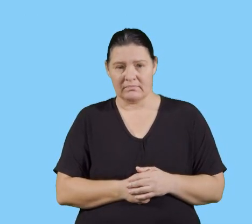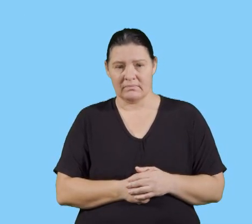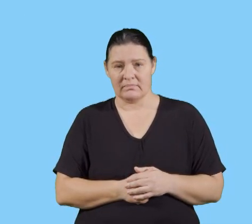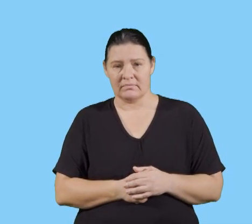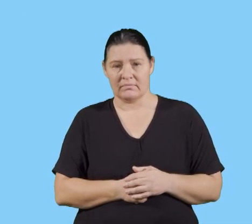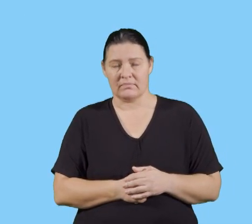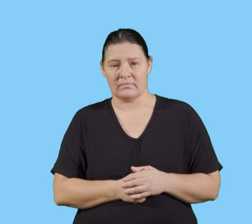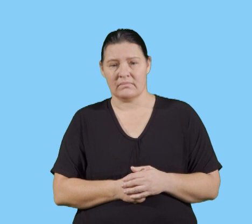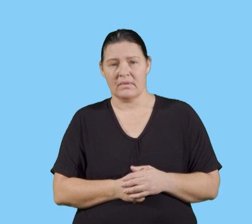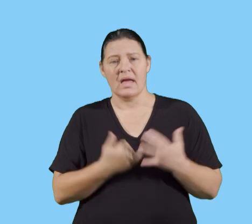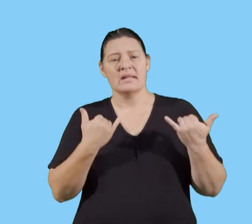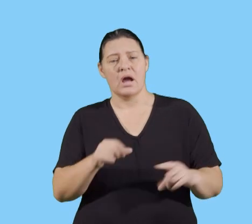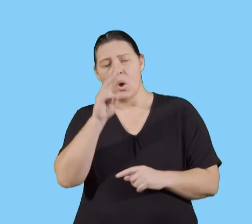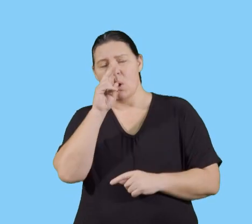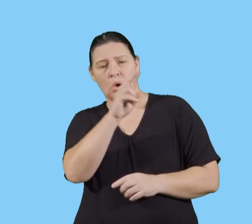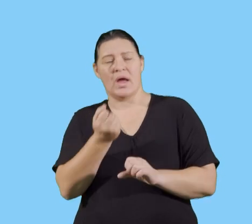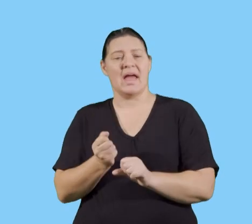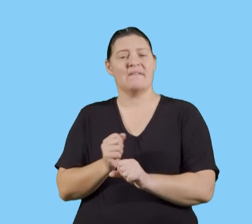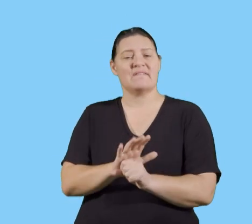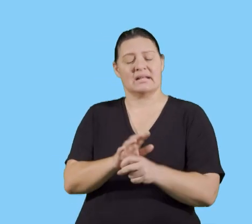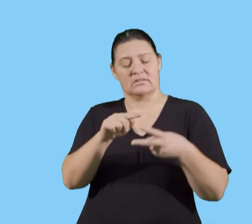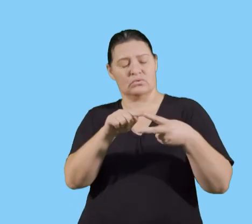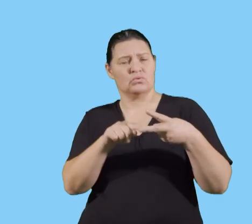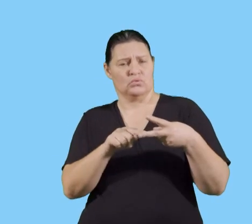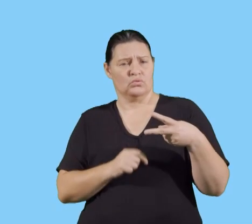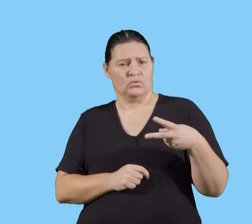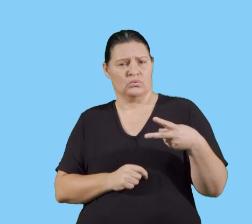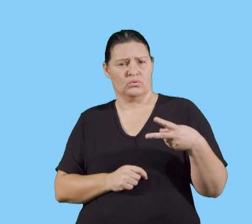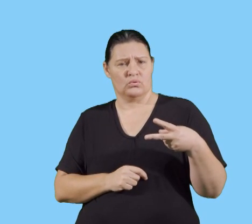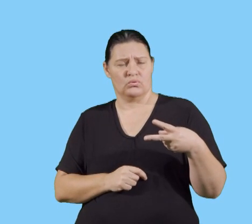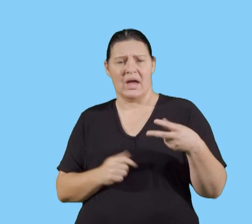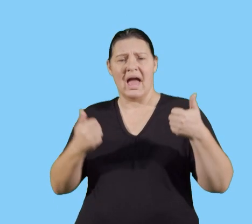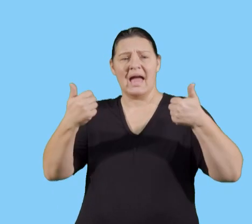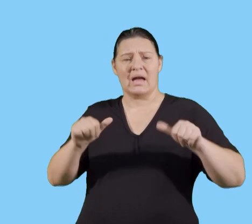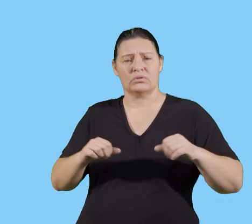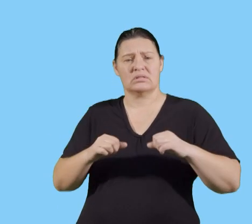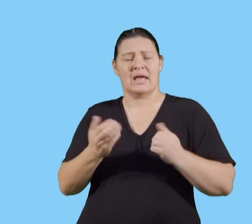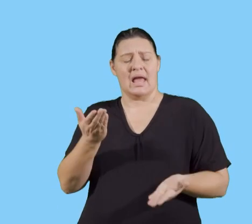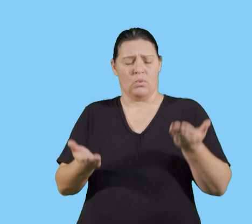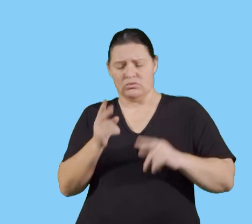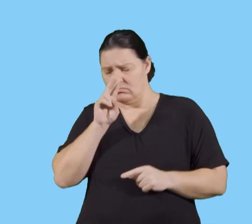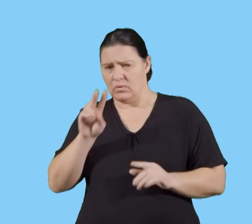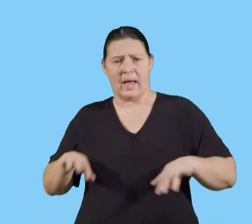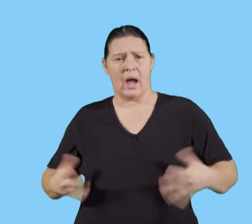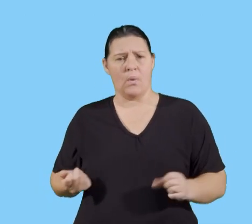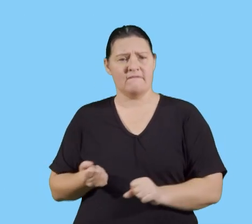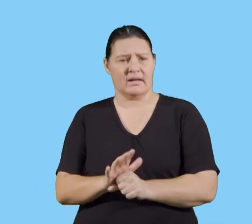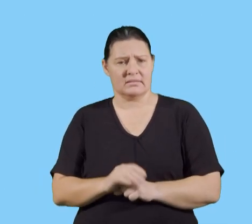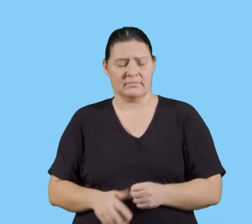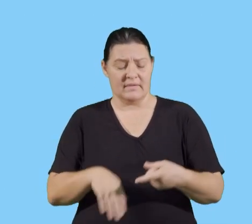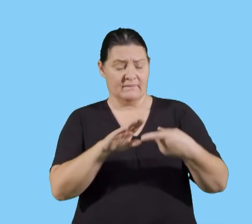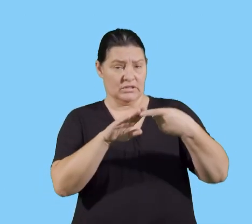now to look at the effect of these two transactions on the accounting equation. Let's look at the first